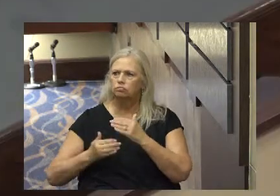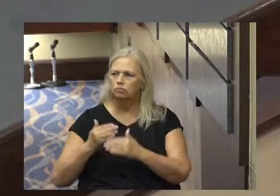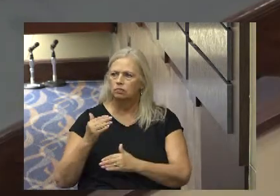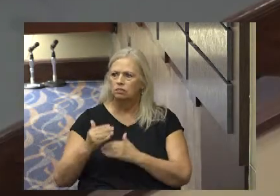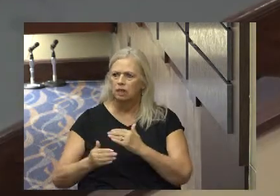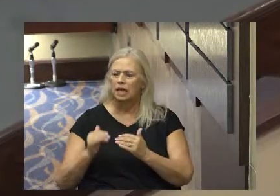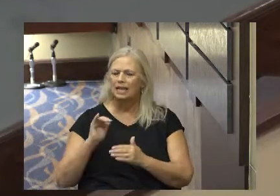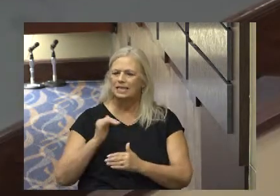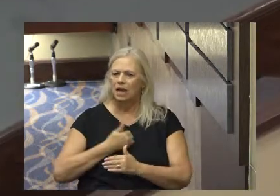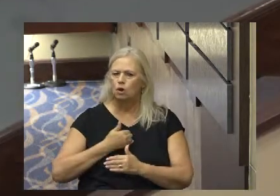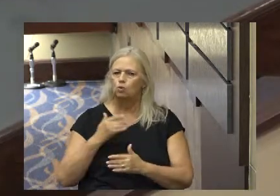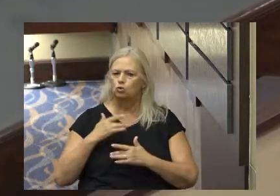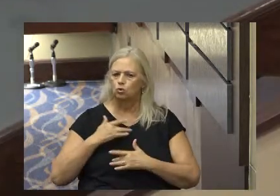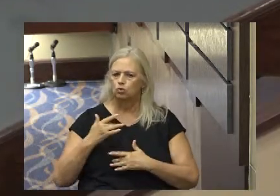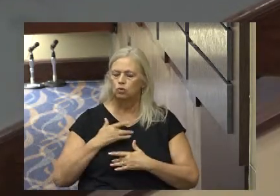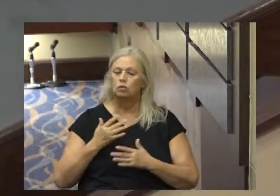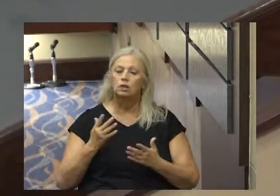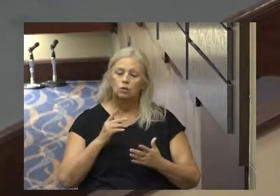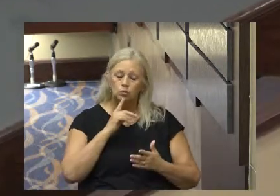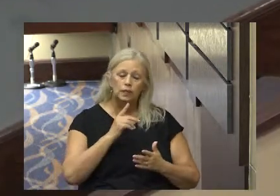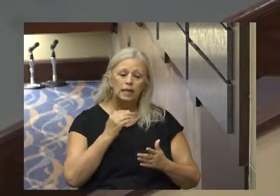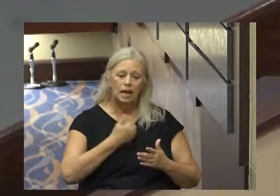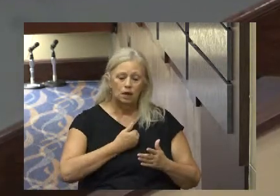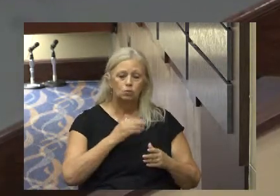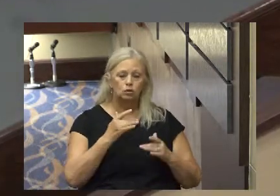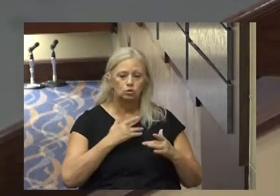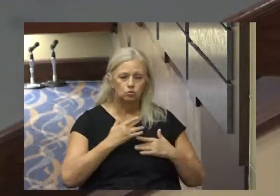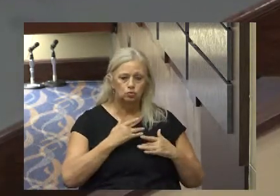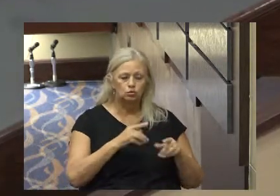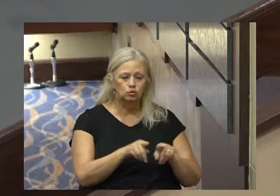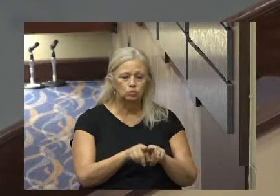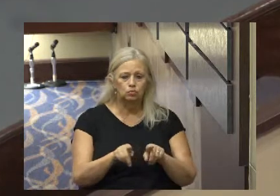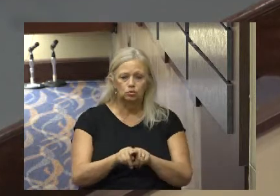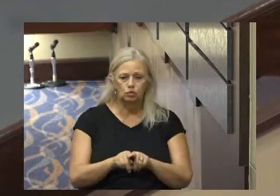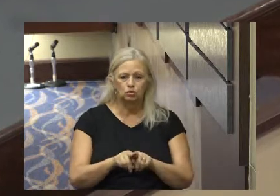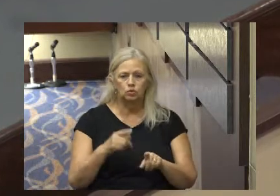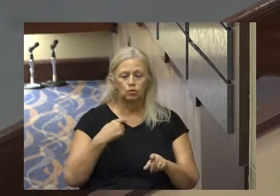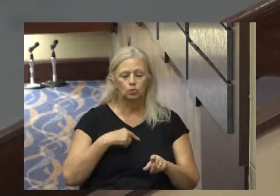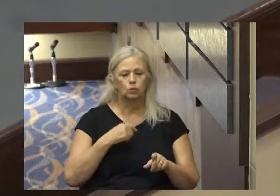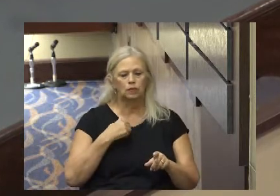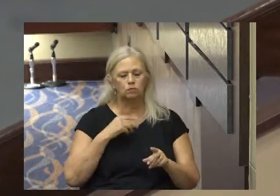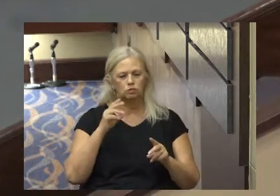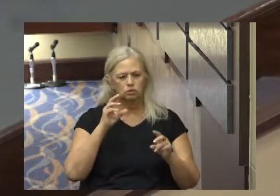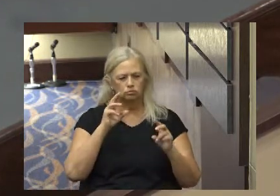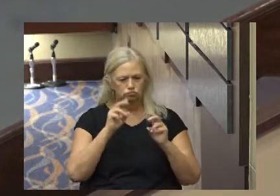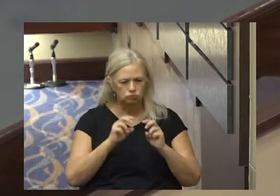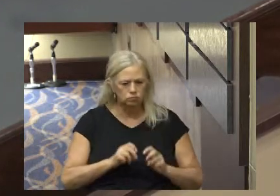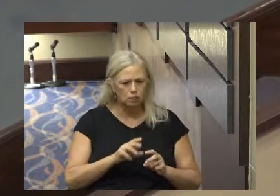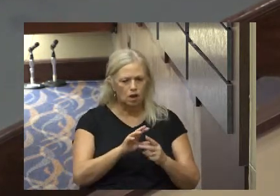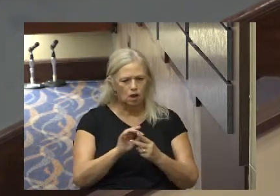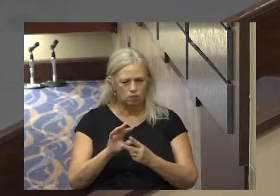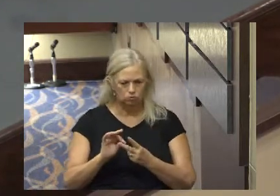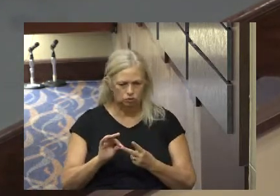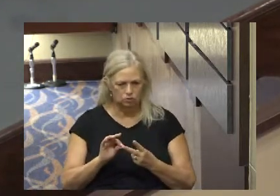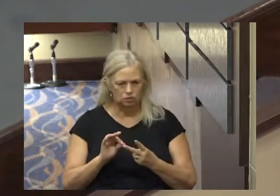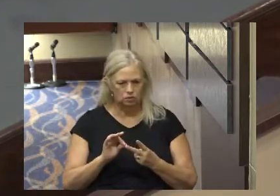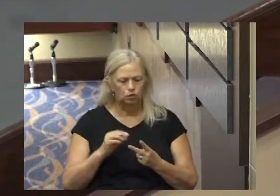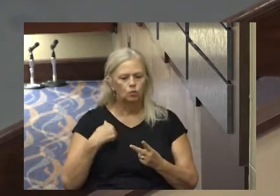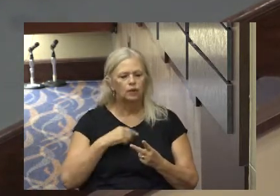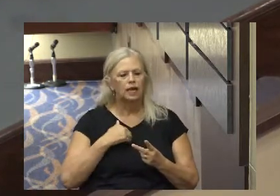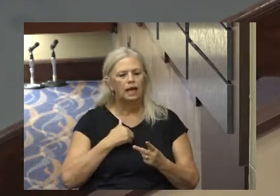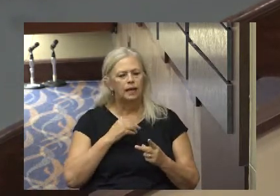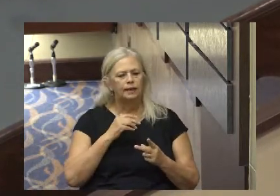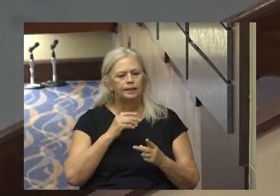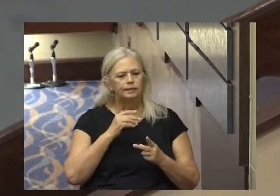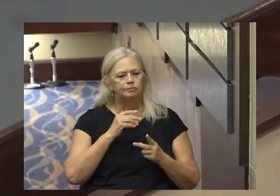was definitely a concern of ours as well as we looked at our options when we received notice that this company was closing. So we had some frank conversations